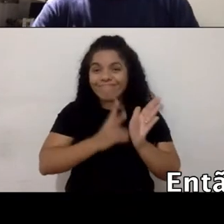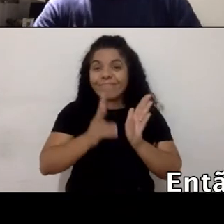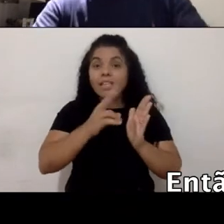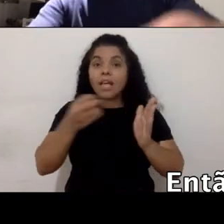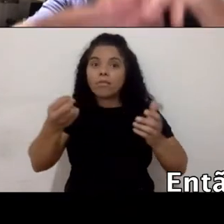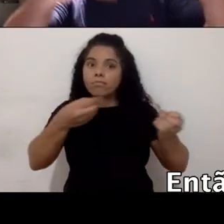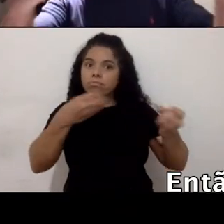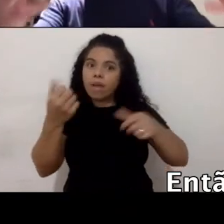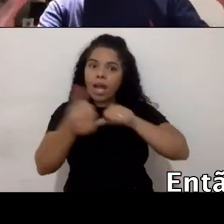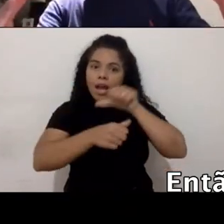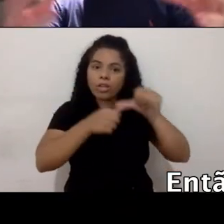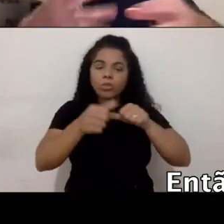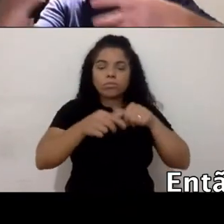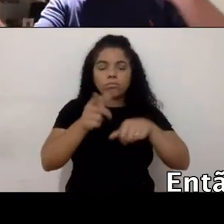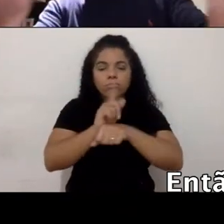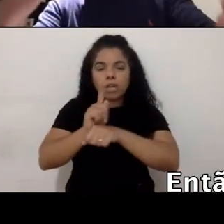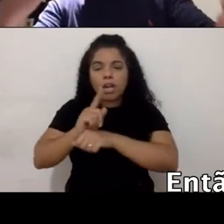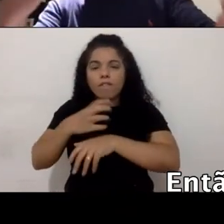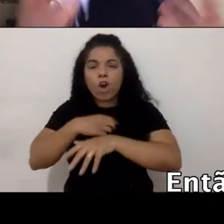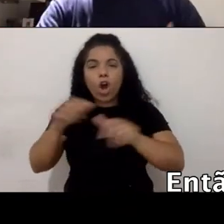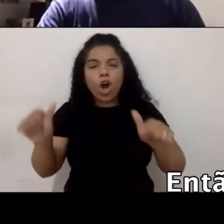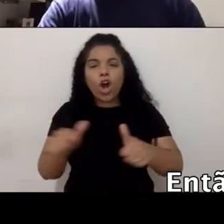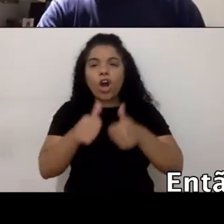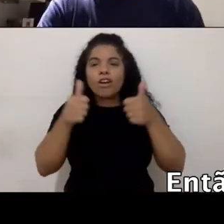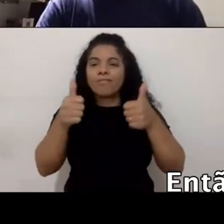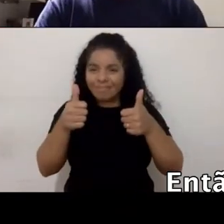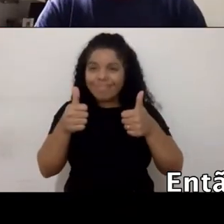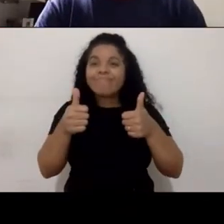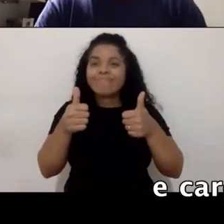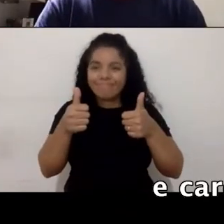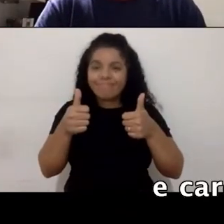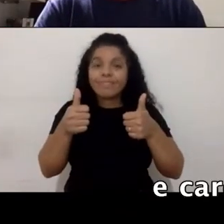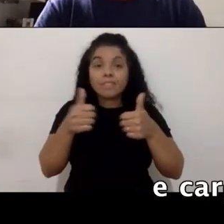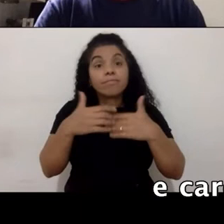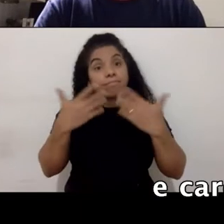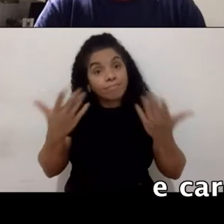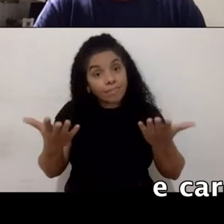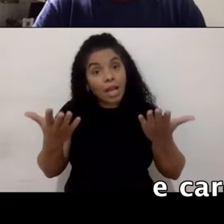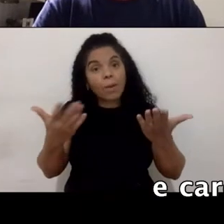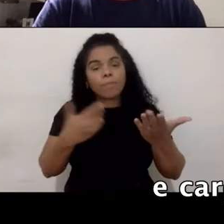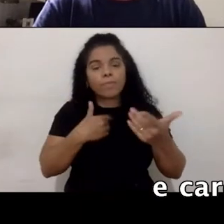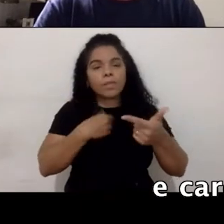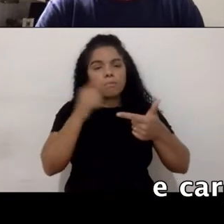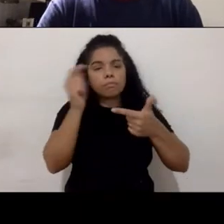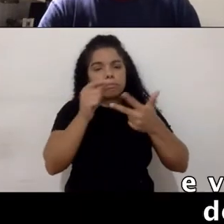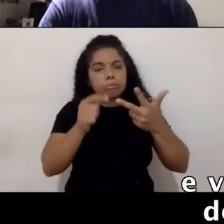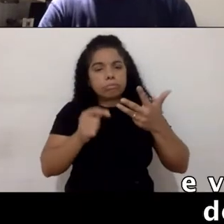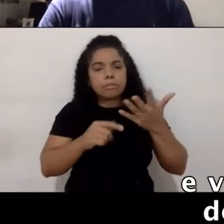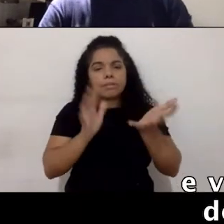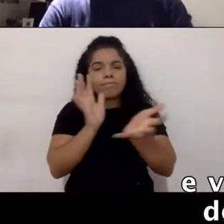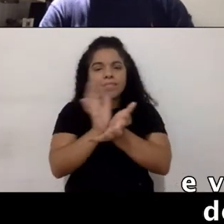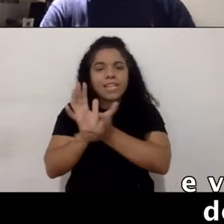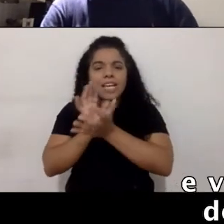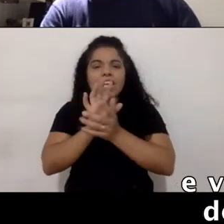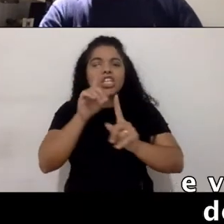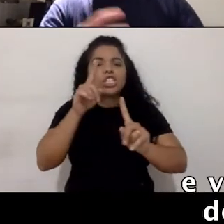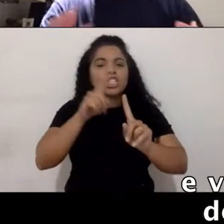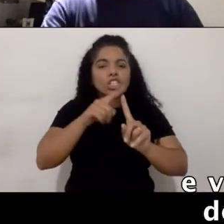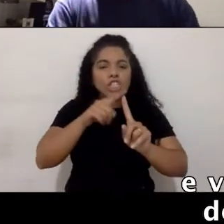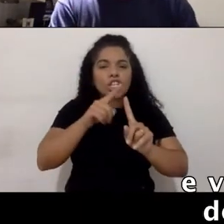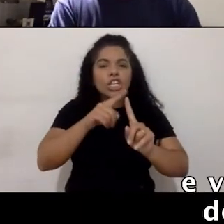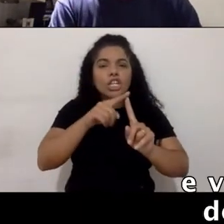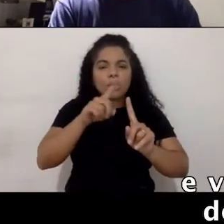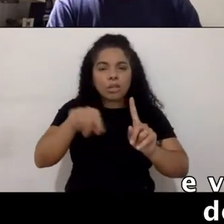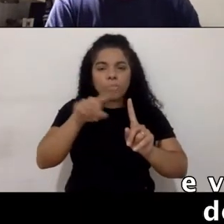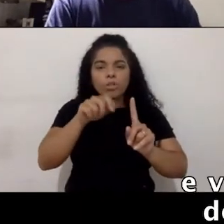So, it's categorizing the different types of applications and workloads that we need to run, and then looking at what are the different